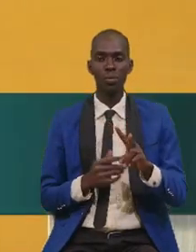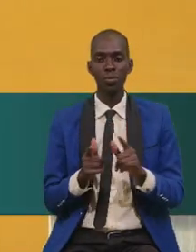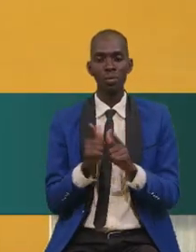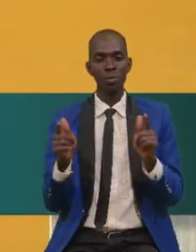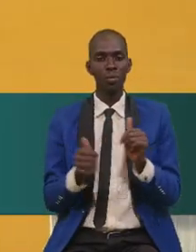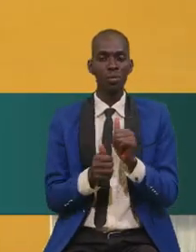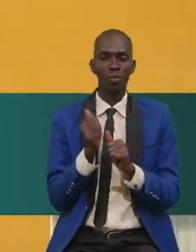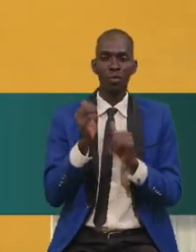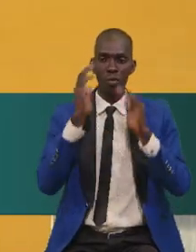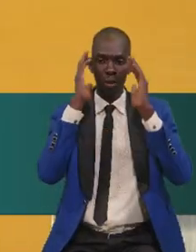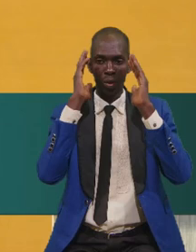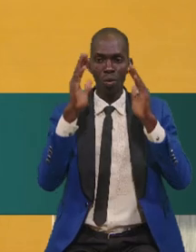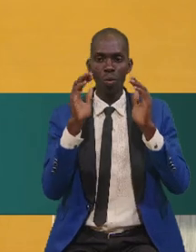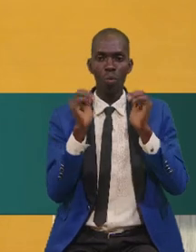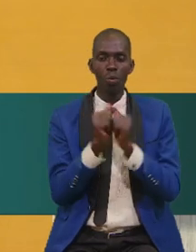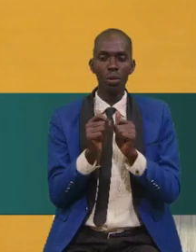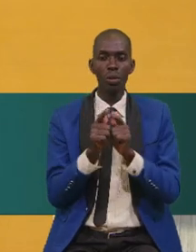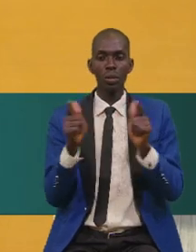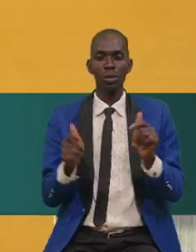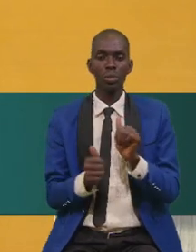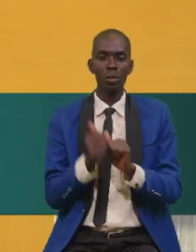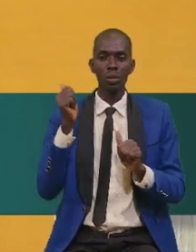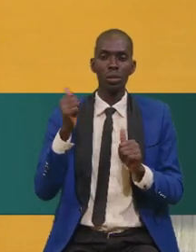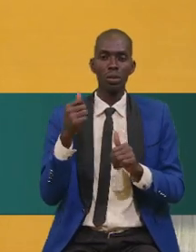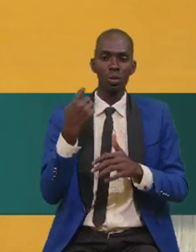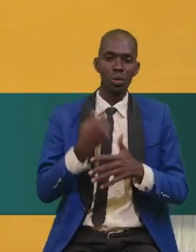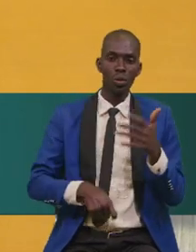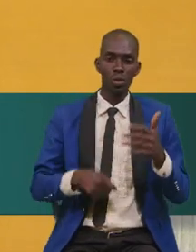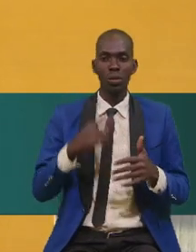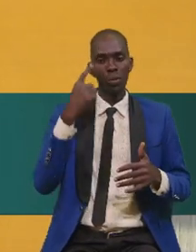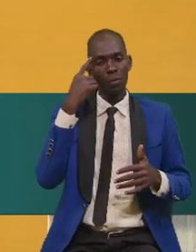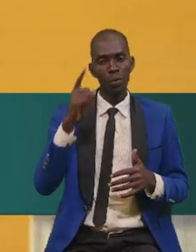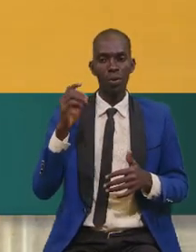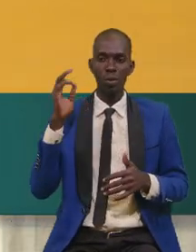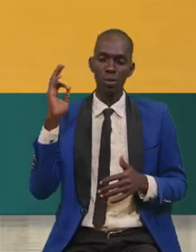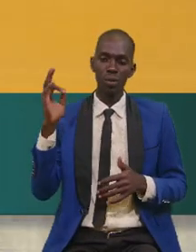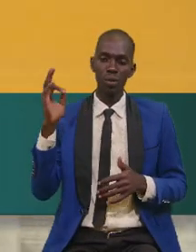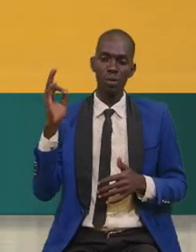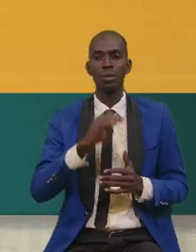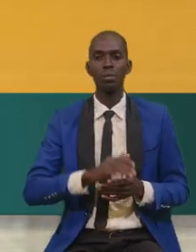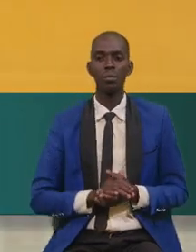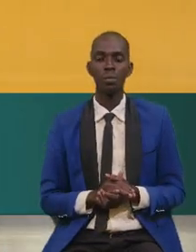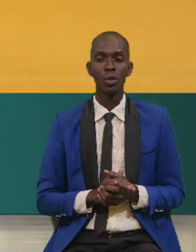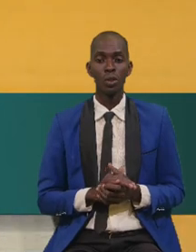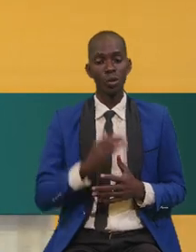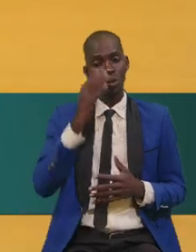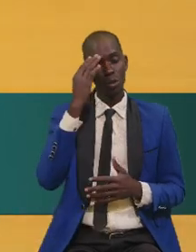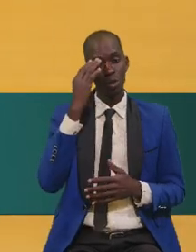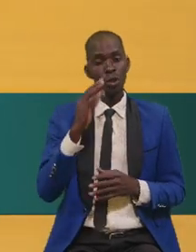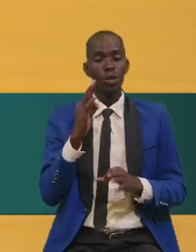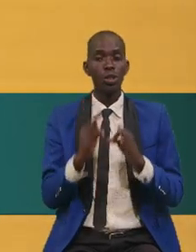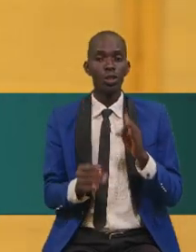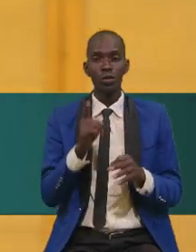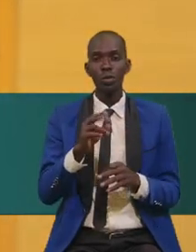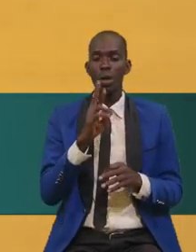with greater expense for evangelism. You know, if you're going to do